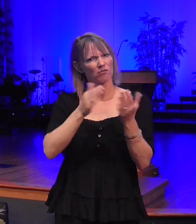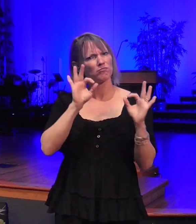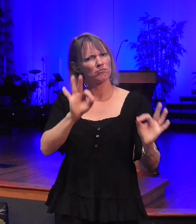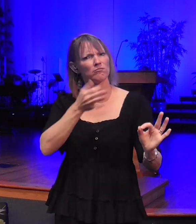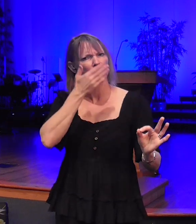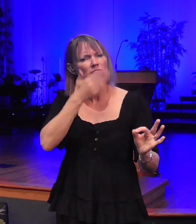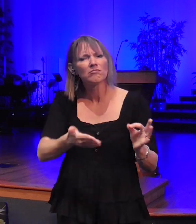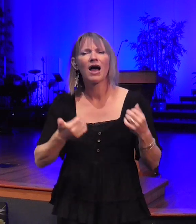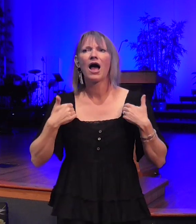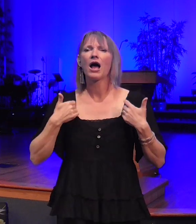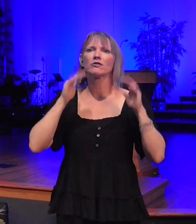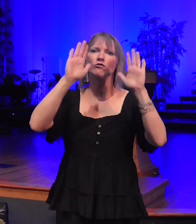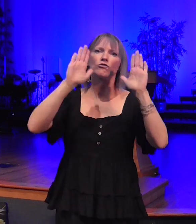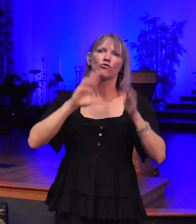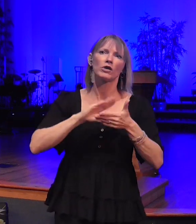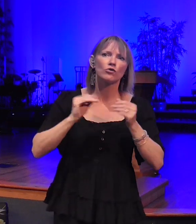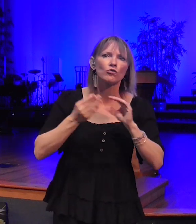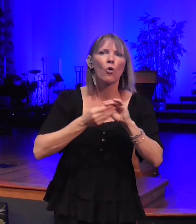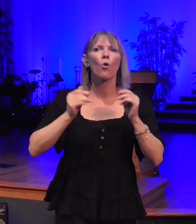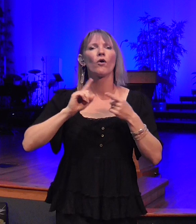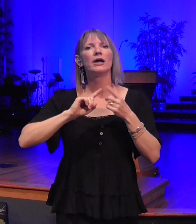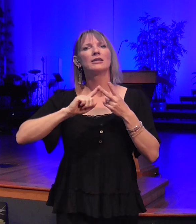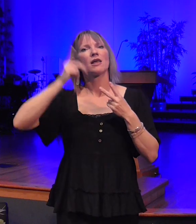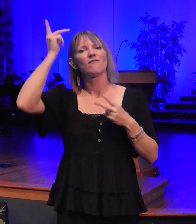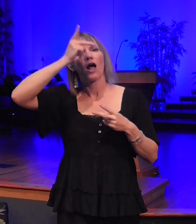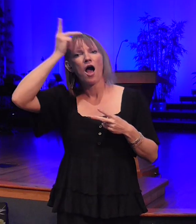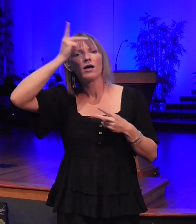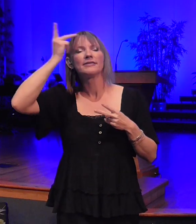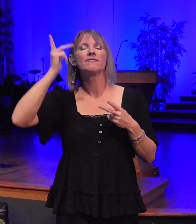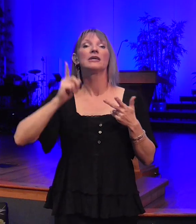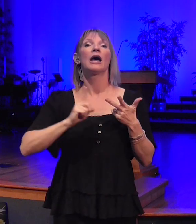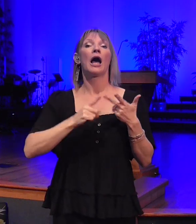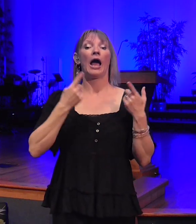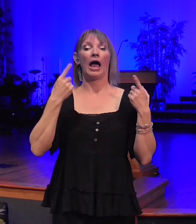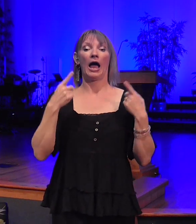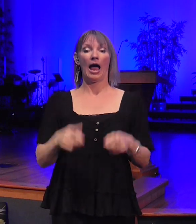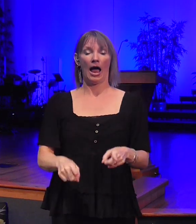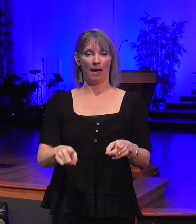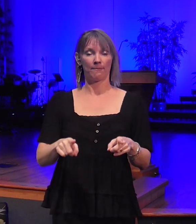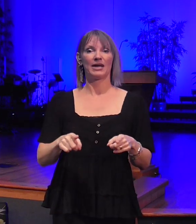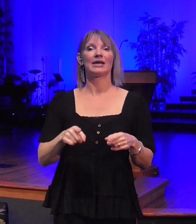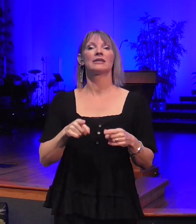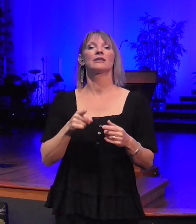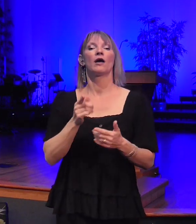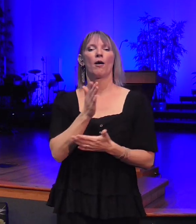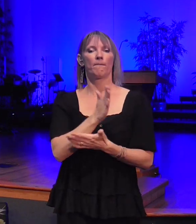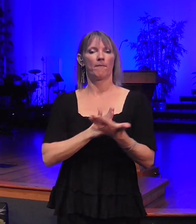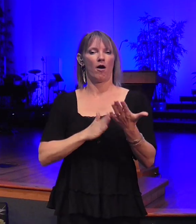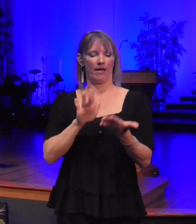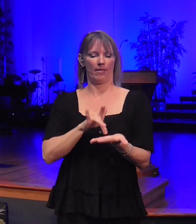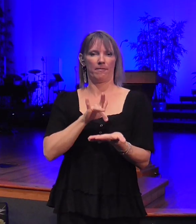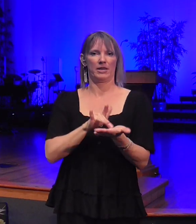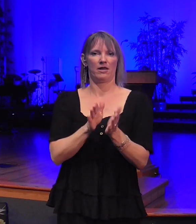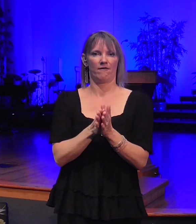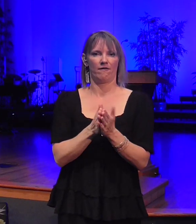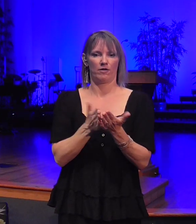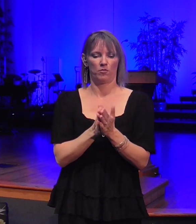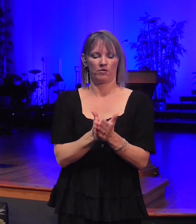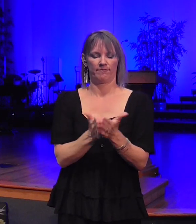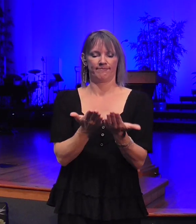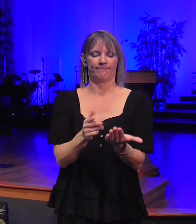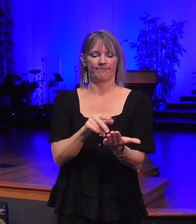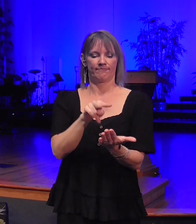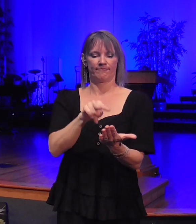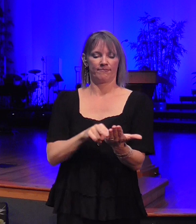great stories and philosophy. And what happens is I get to this passage in the middle, and all of a sudden, everything gets